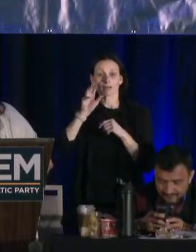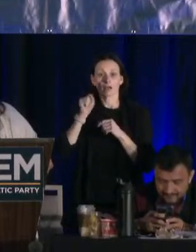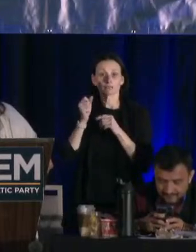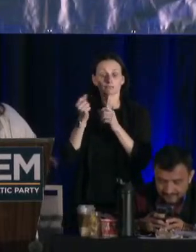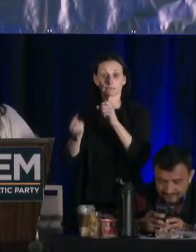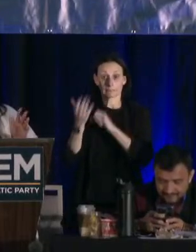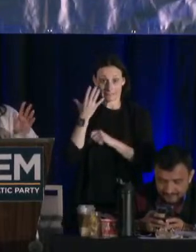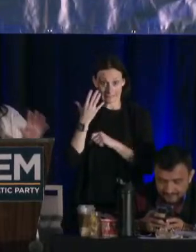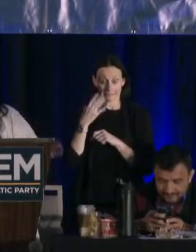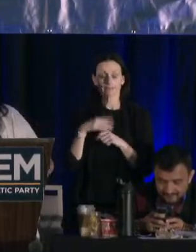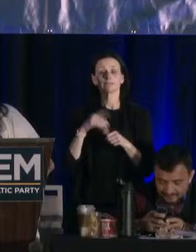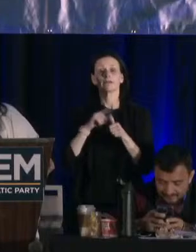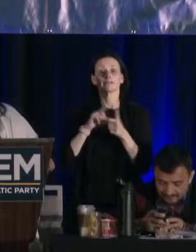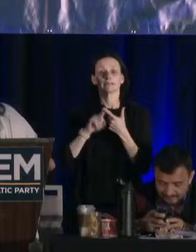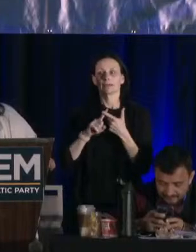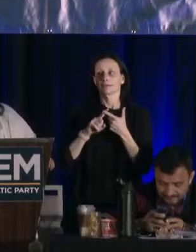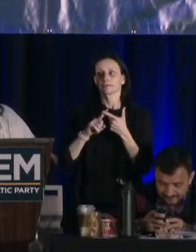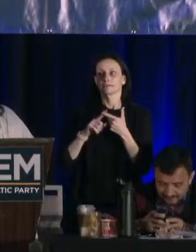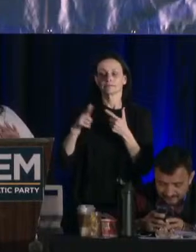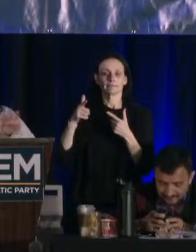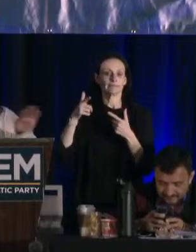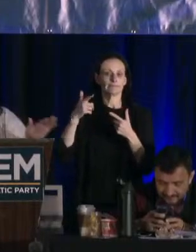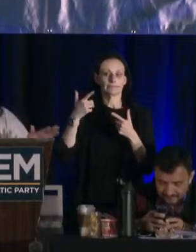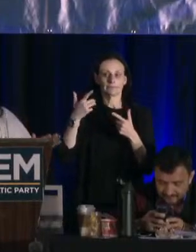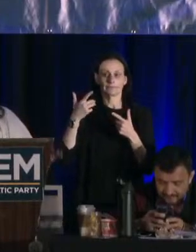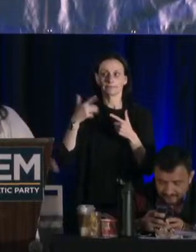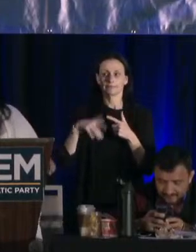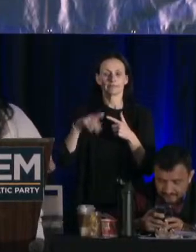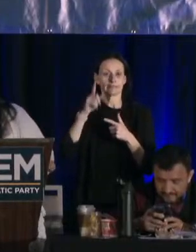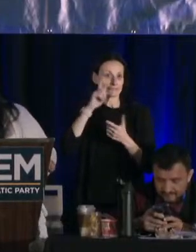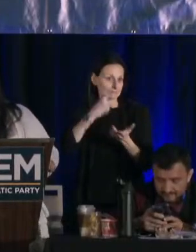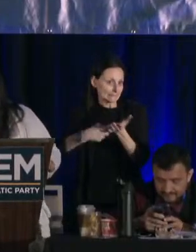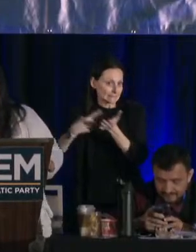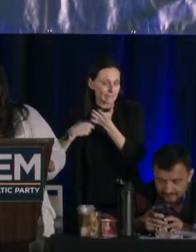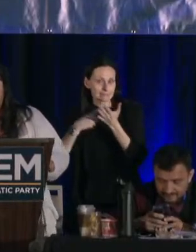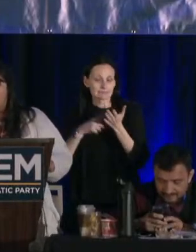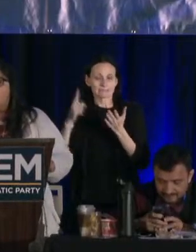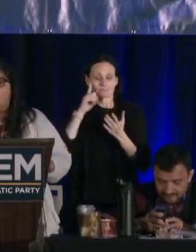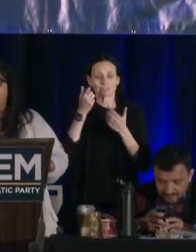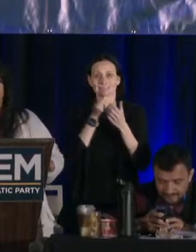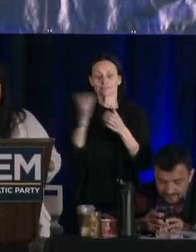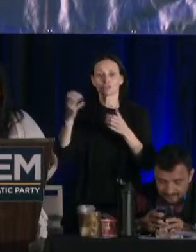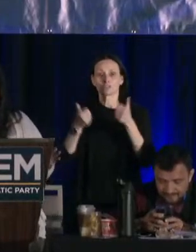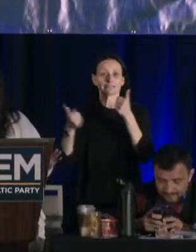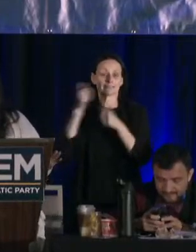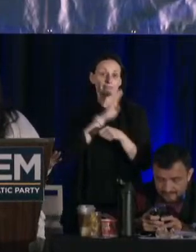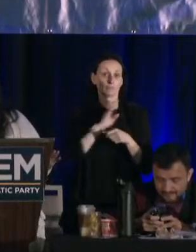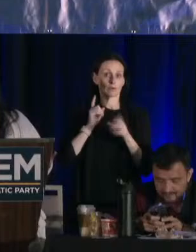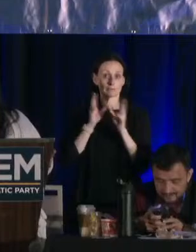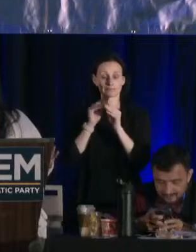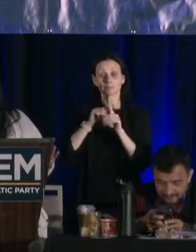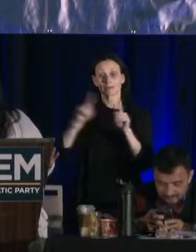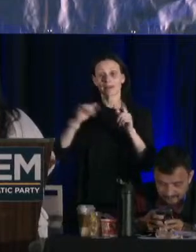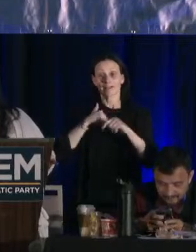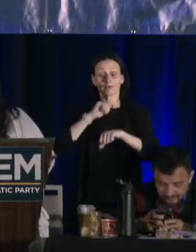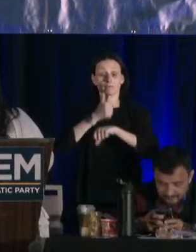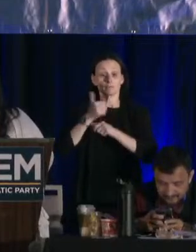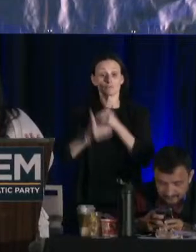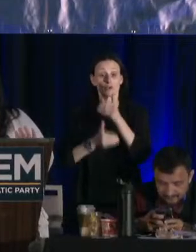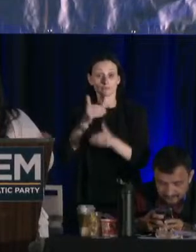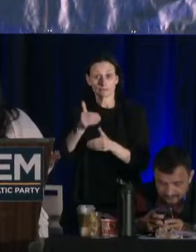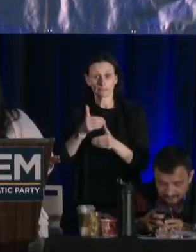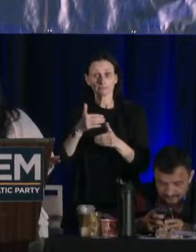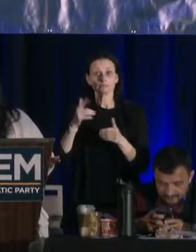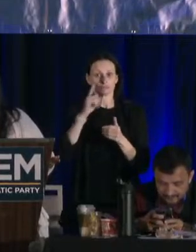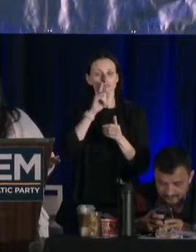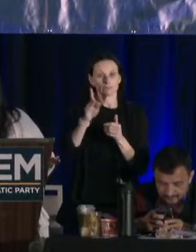and Robin Torello and Glenn, I mean, we've discussed this several e-boards. They really put together a process that we think